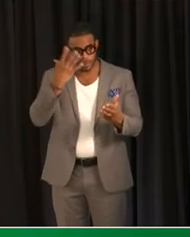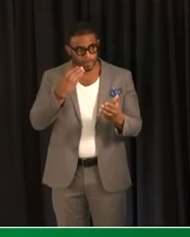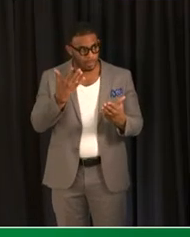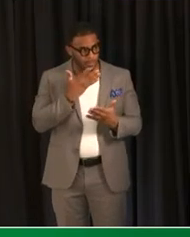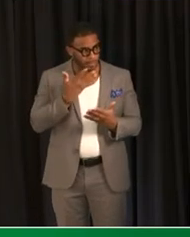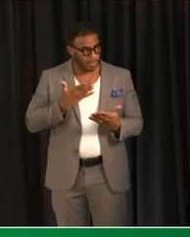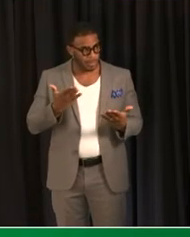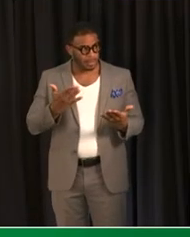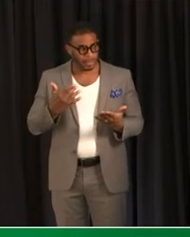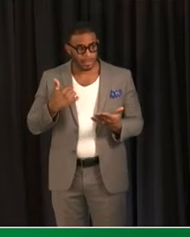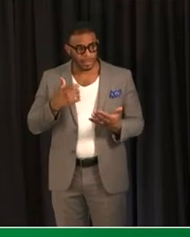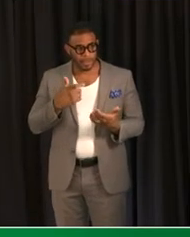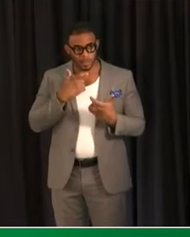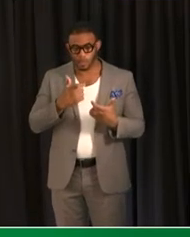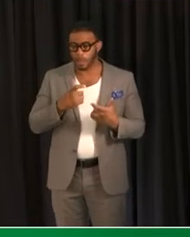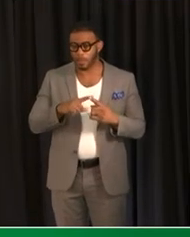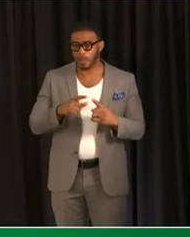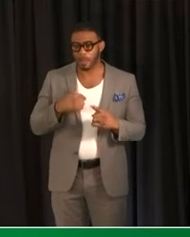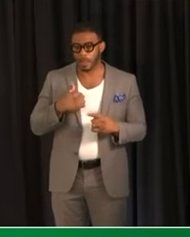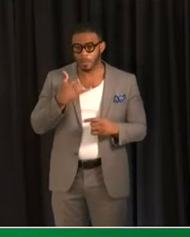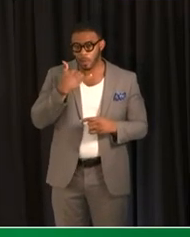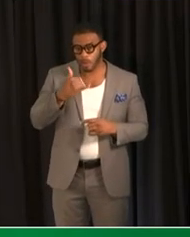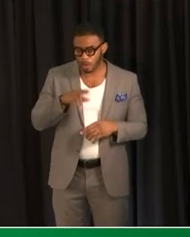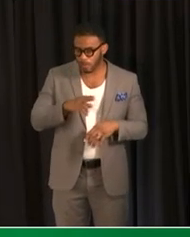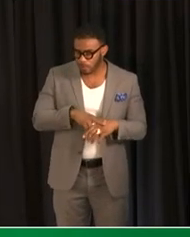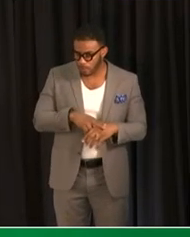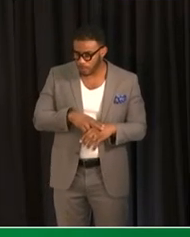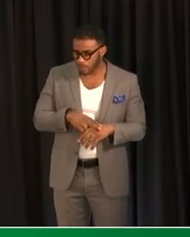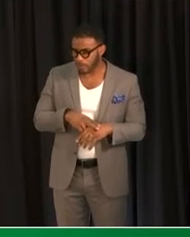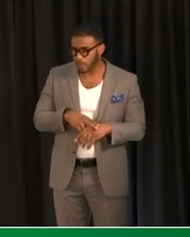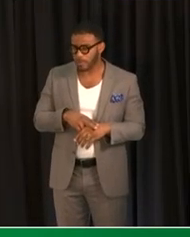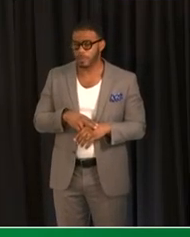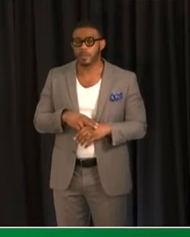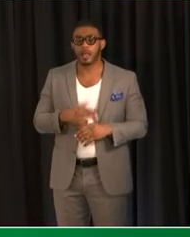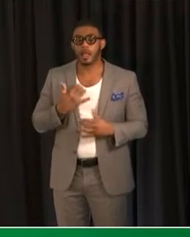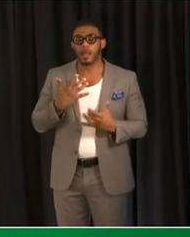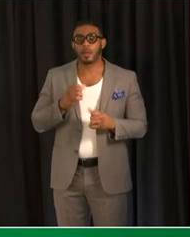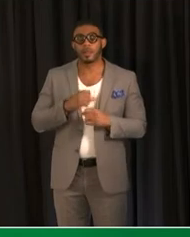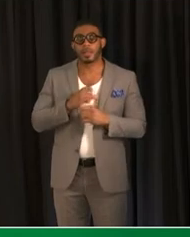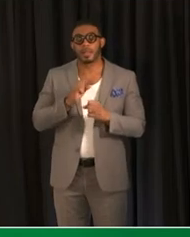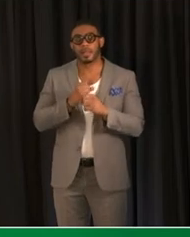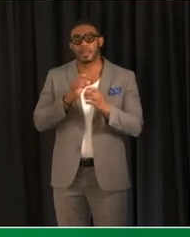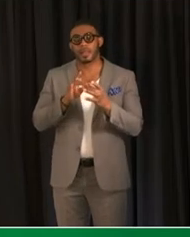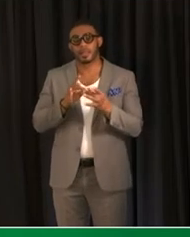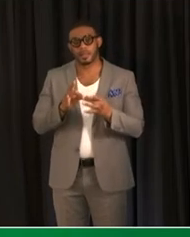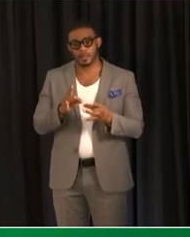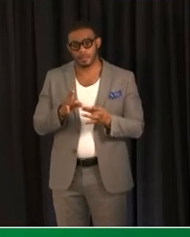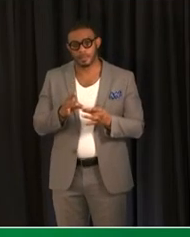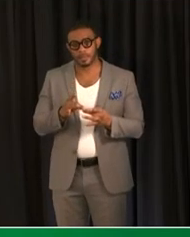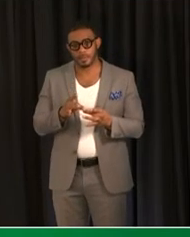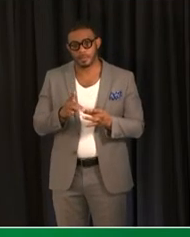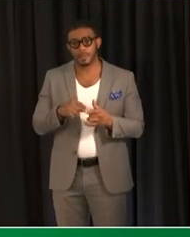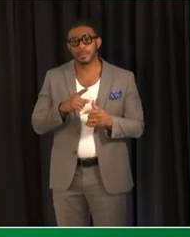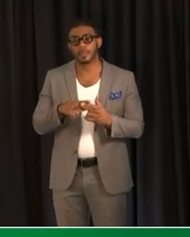and lovely faces that I get to watch, but I am calling in, of course. I wanted to make a comment and then ask